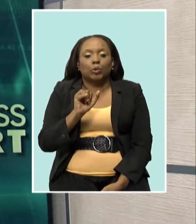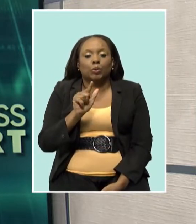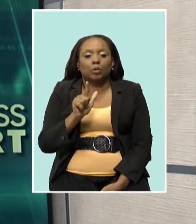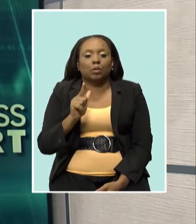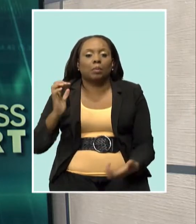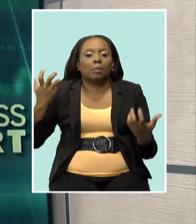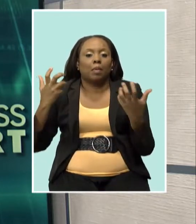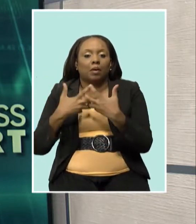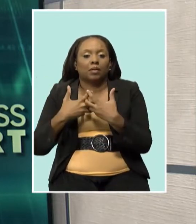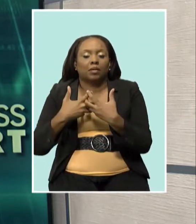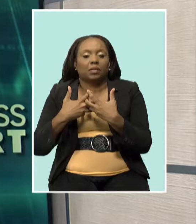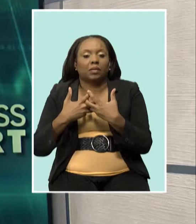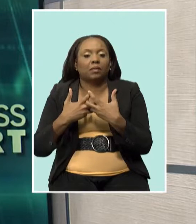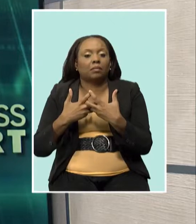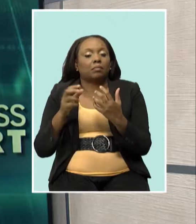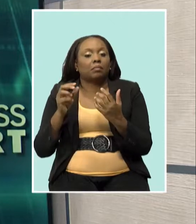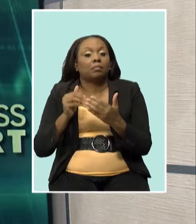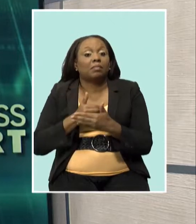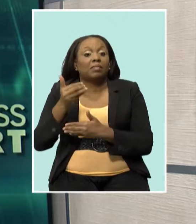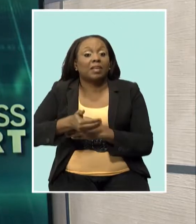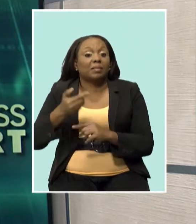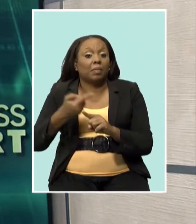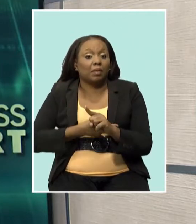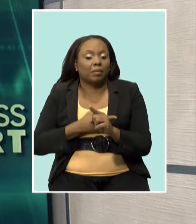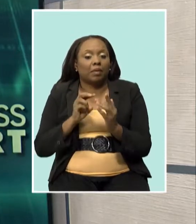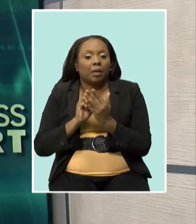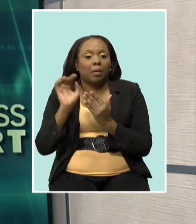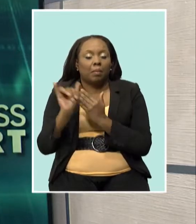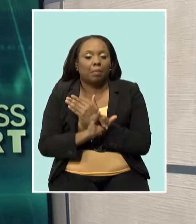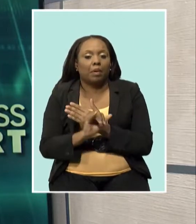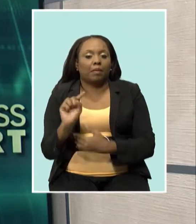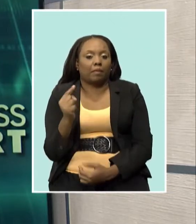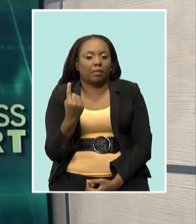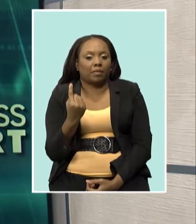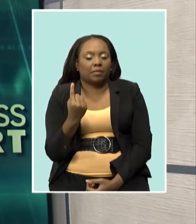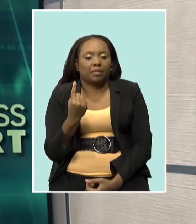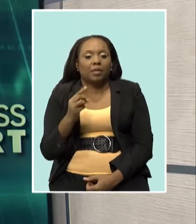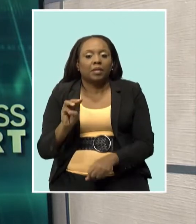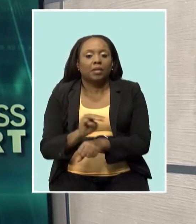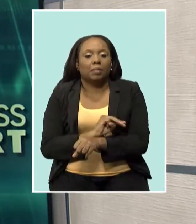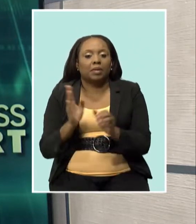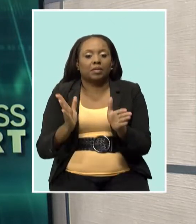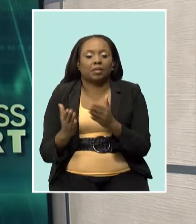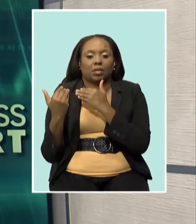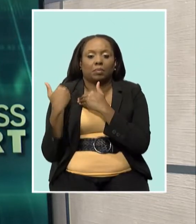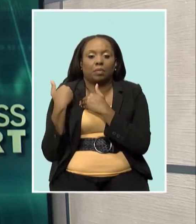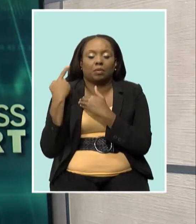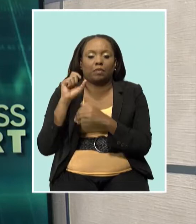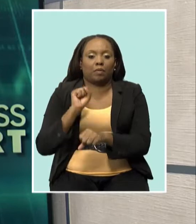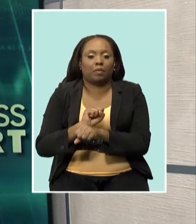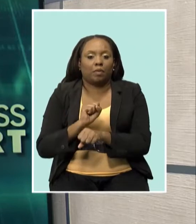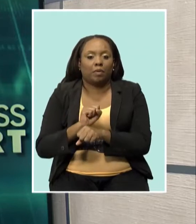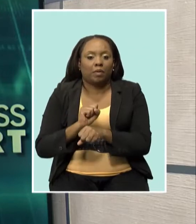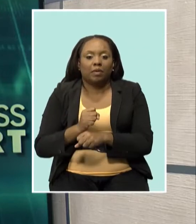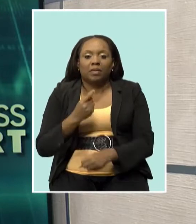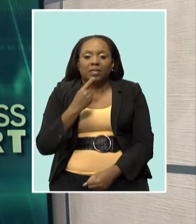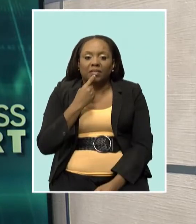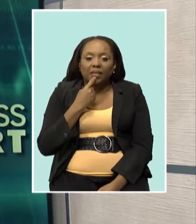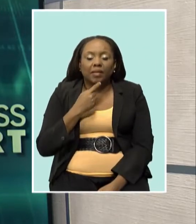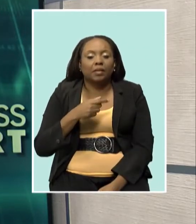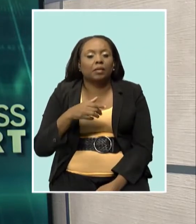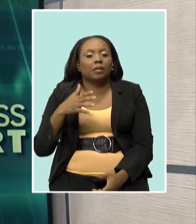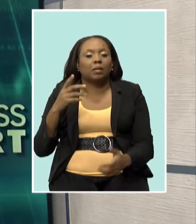Pinelands stepped up their defensive play. Hurley gets a steal and will take it all the way. Such a game on our